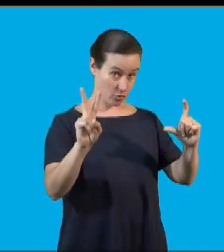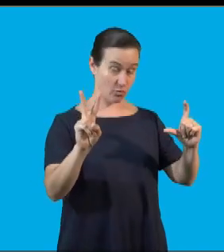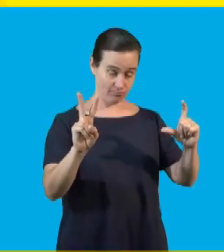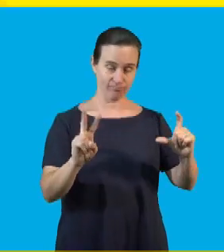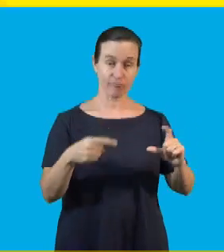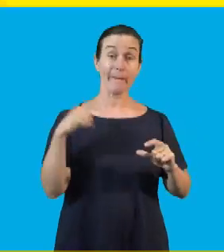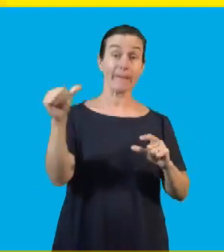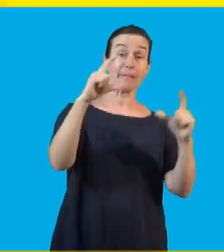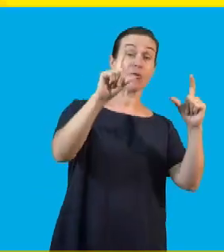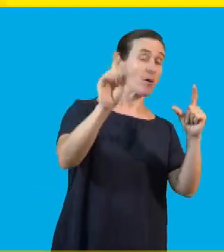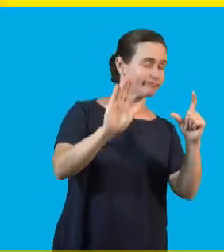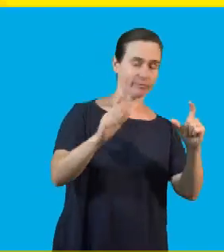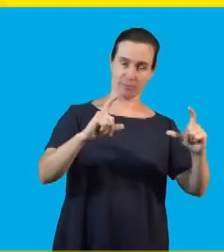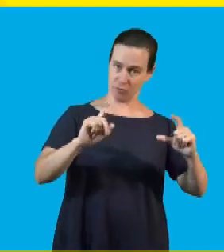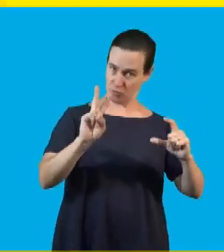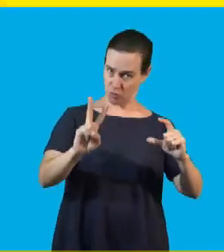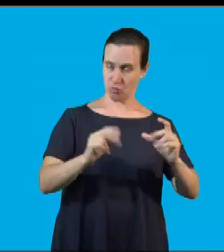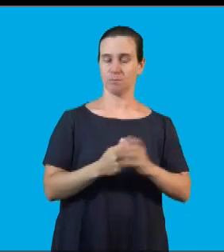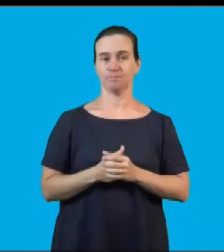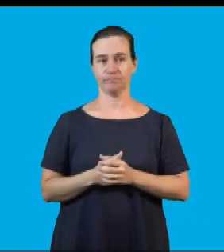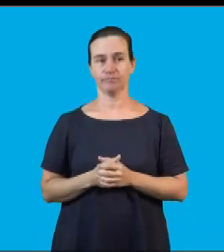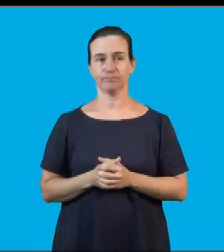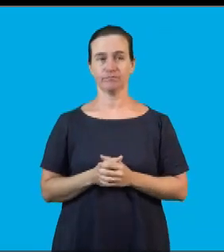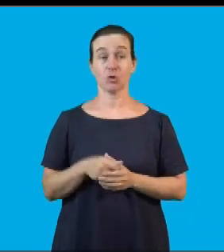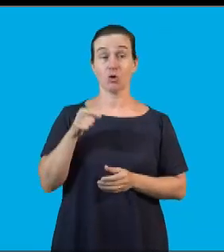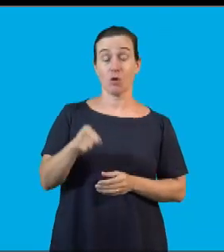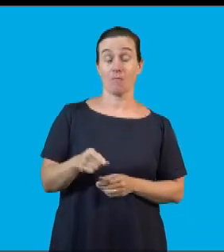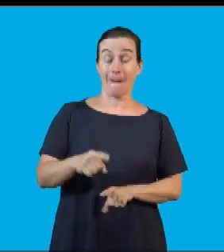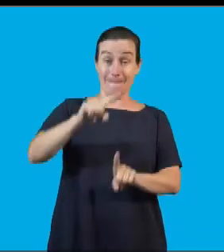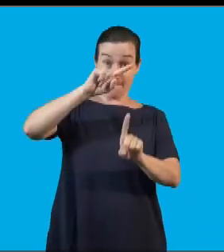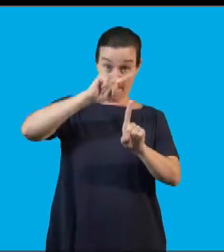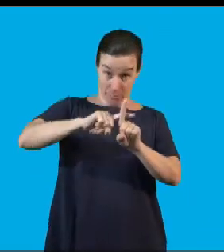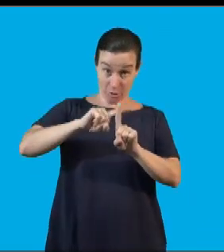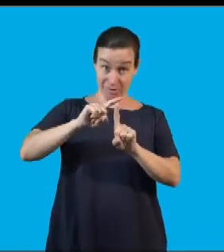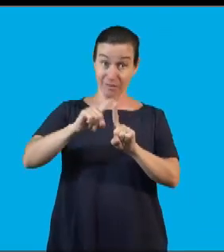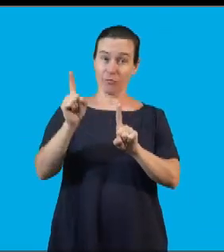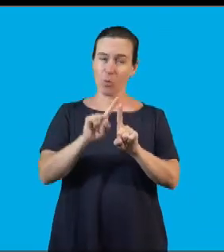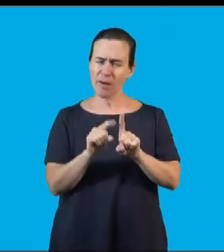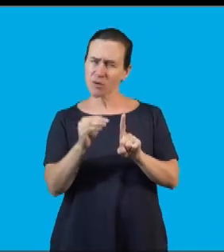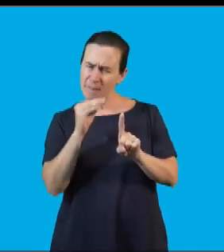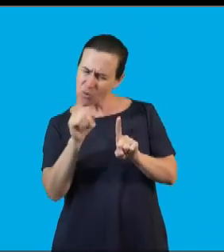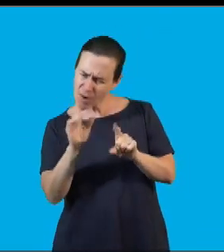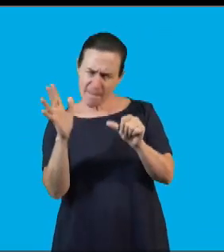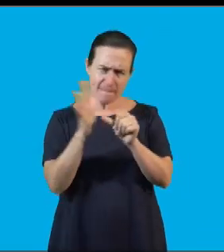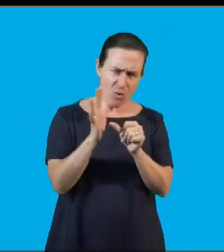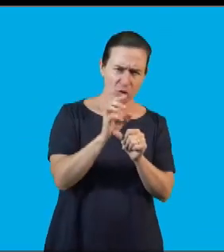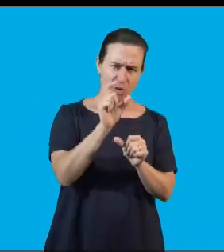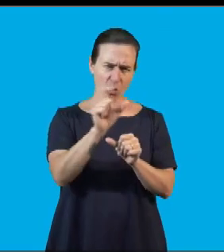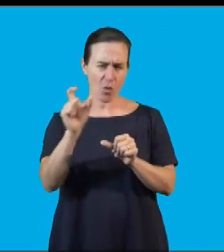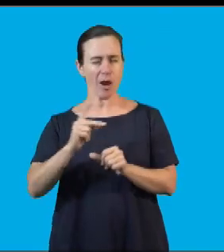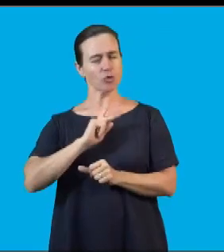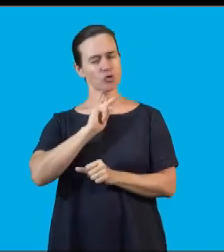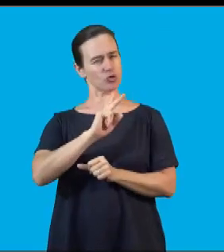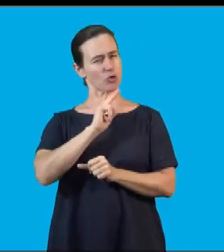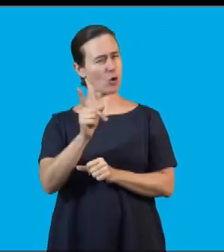sure you go back to the text. So on the positive side, we know that we look for diction, for words to